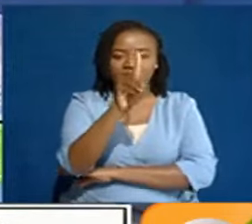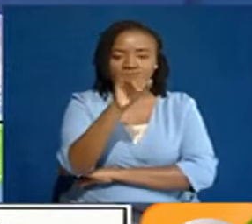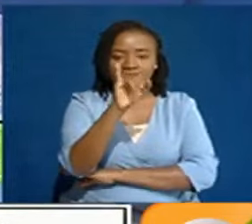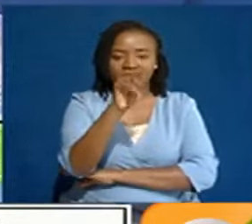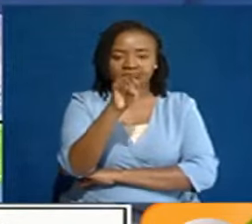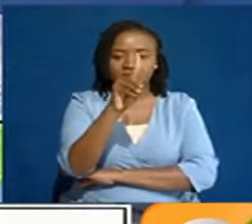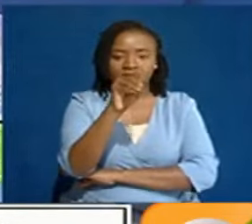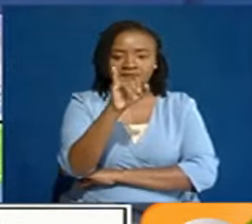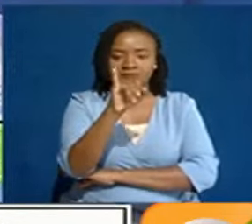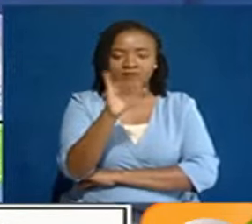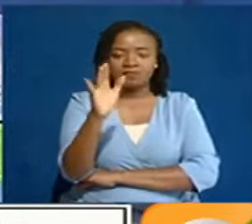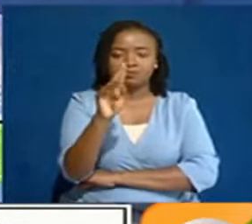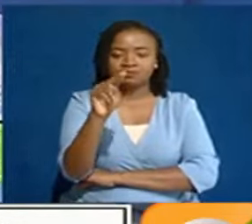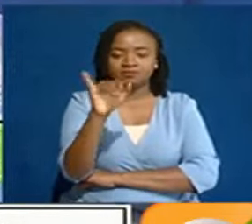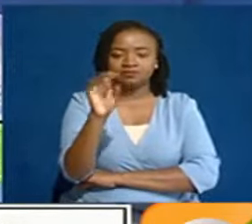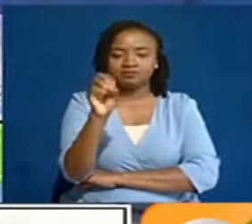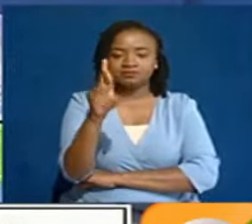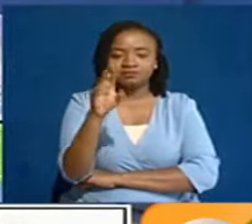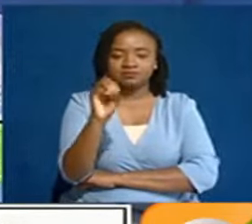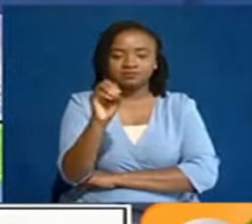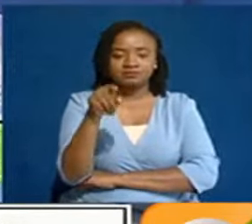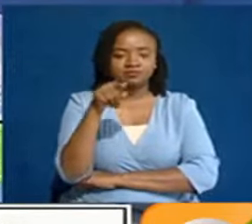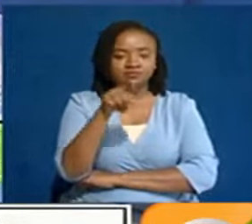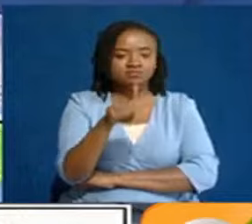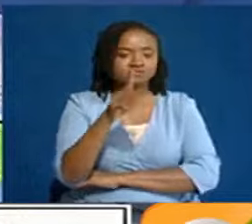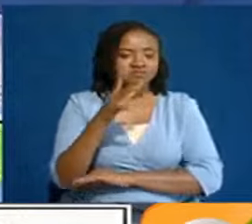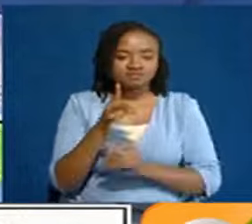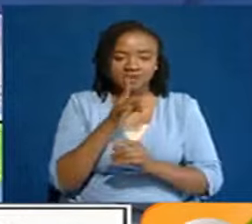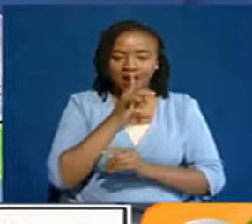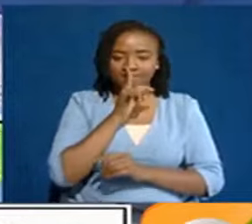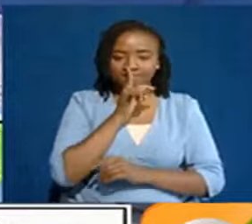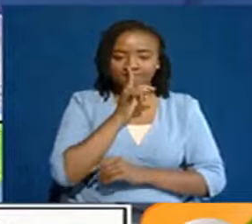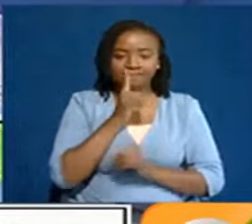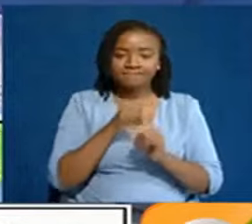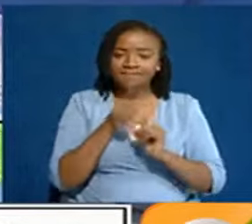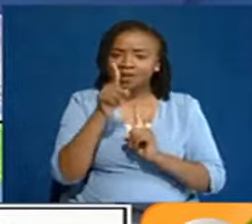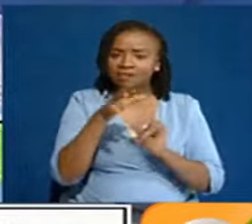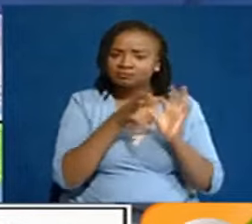berth, despite being a trusted foot soldier of President William Ruto.